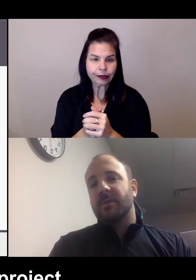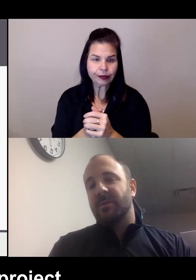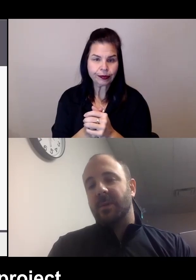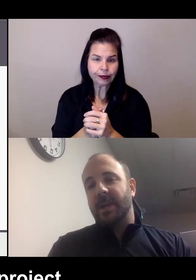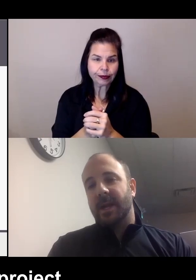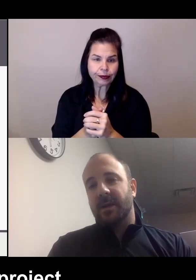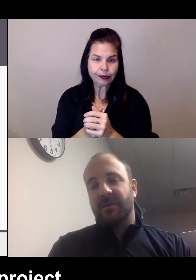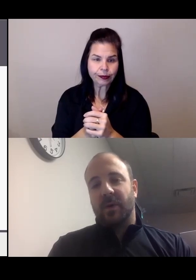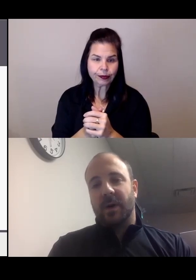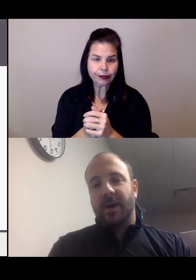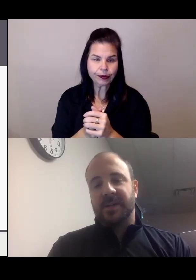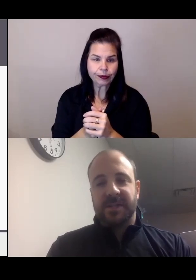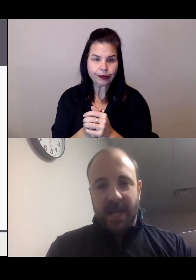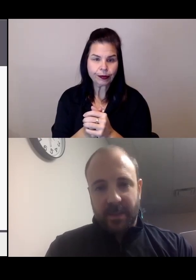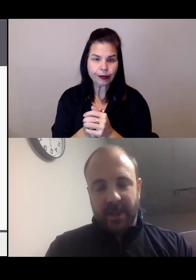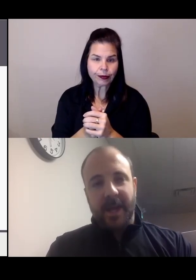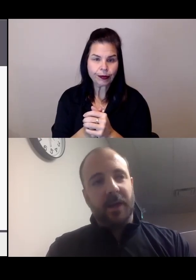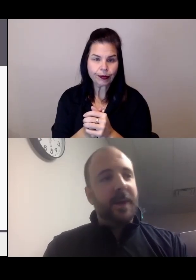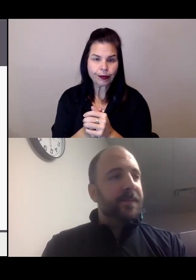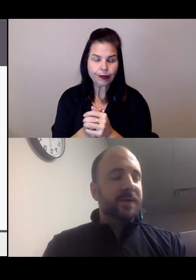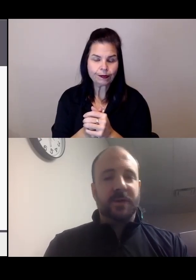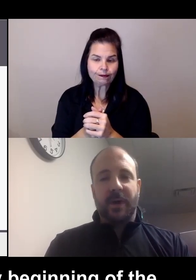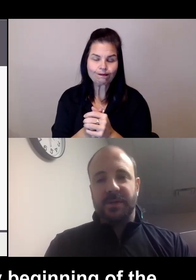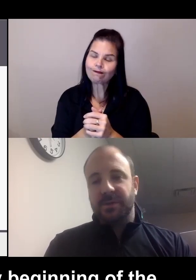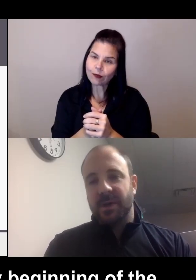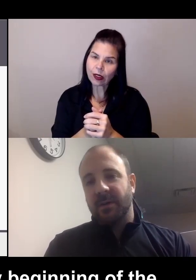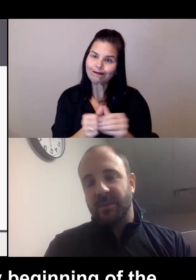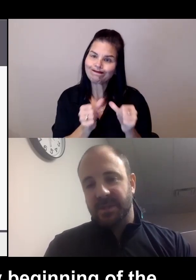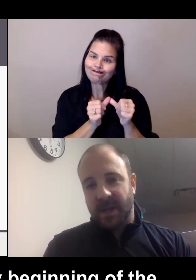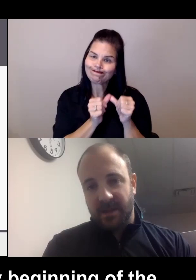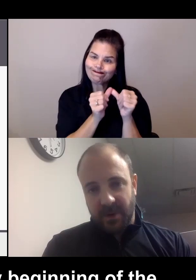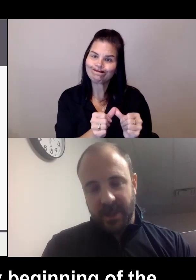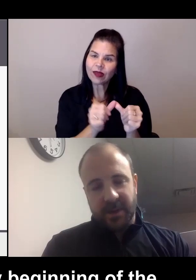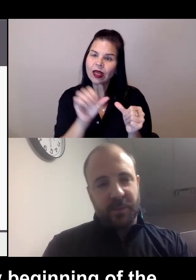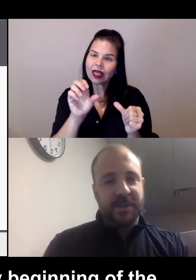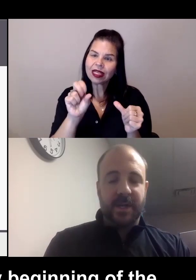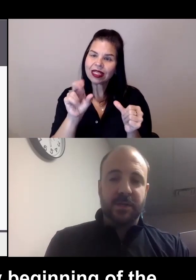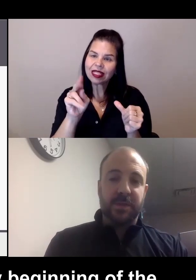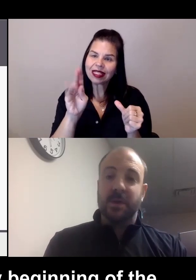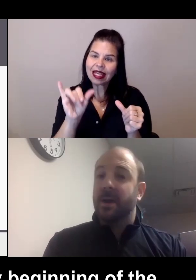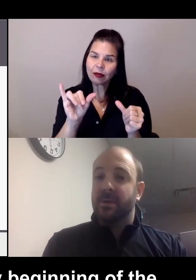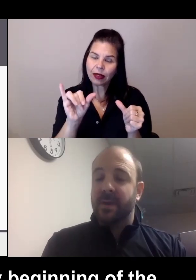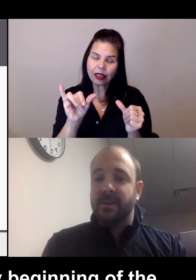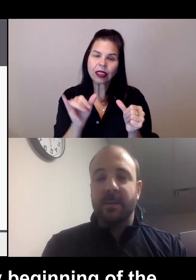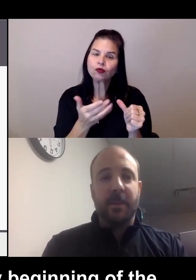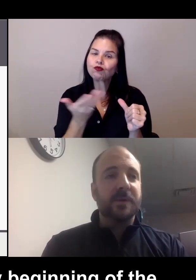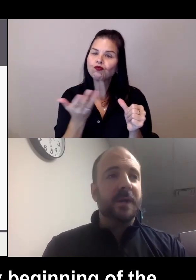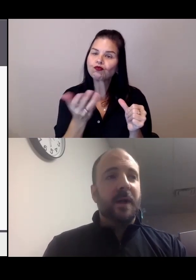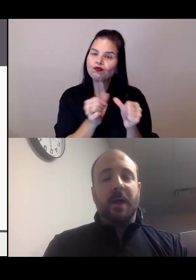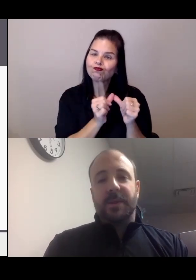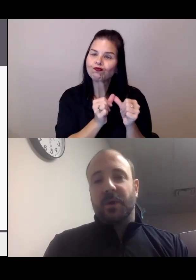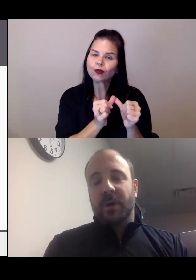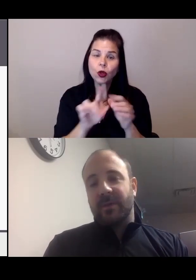the need from the very beginning for a sustainability element. So as you saw from a slide at the very beginning of the presentation, we started out with 10 team